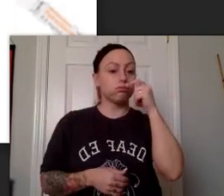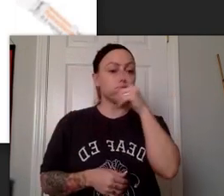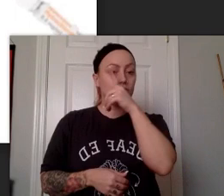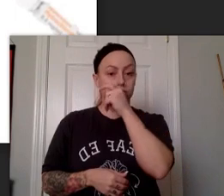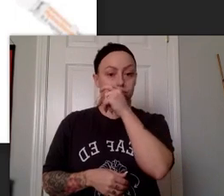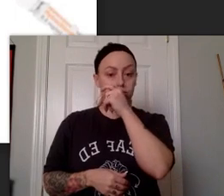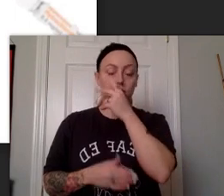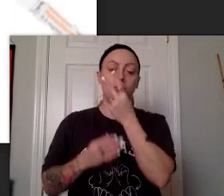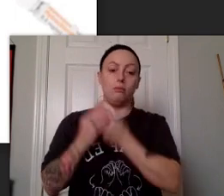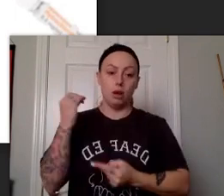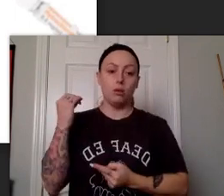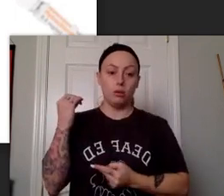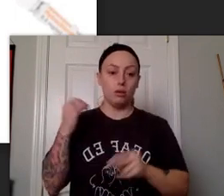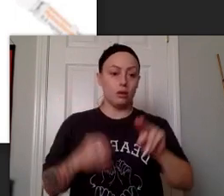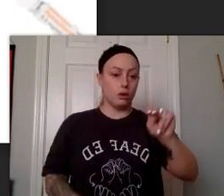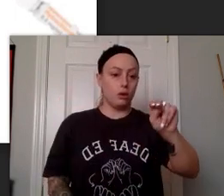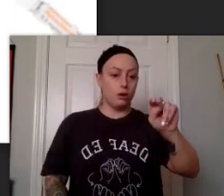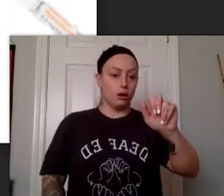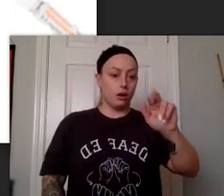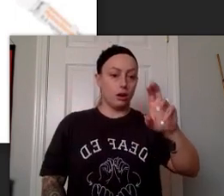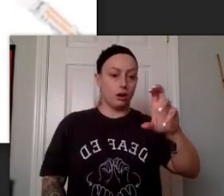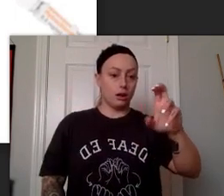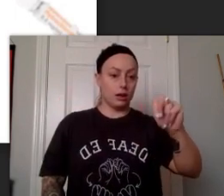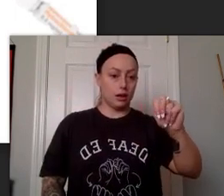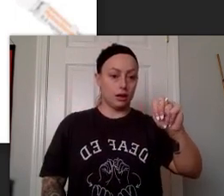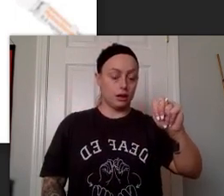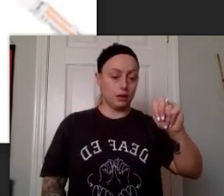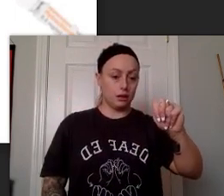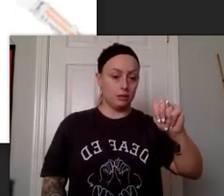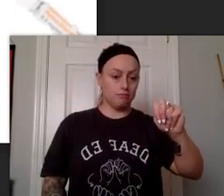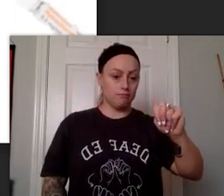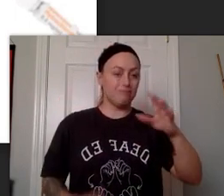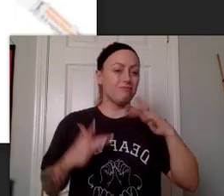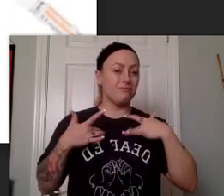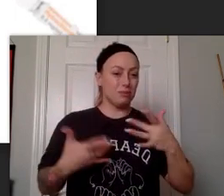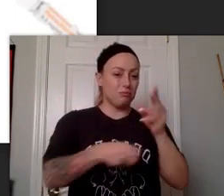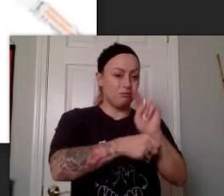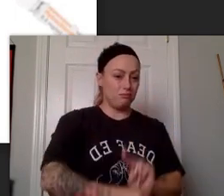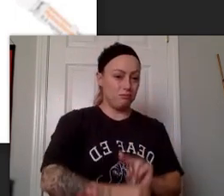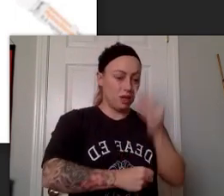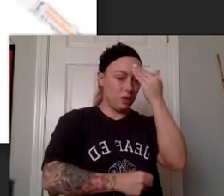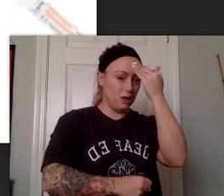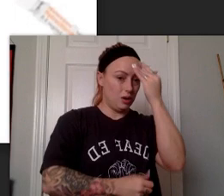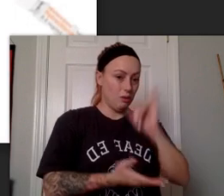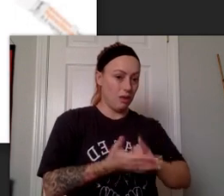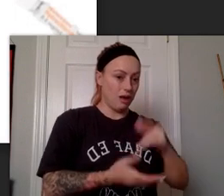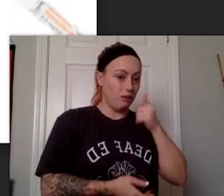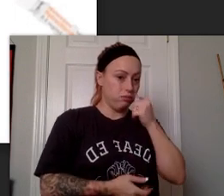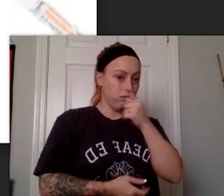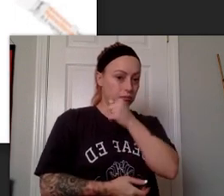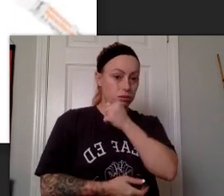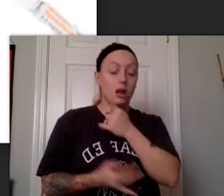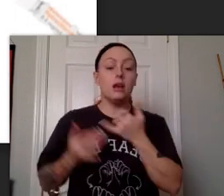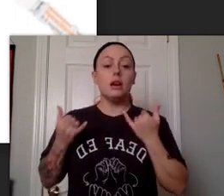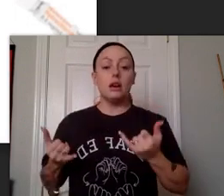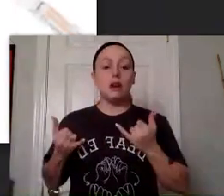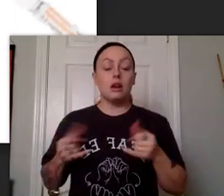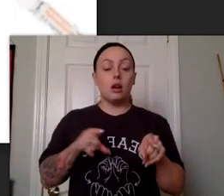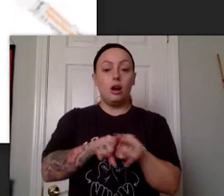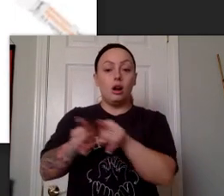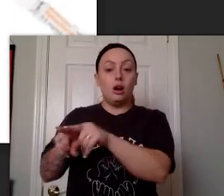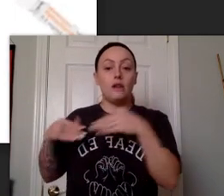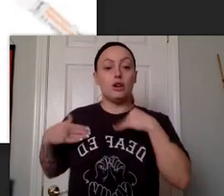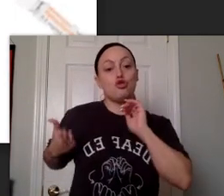sprays. So Narcan is what everyone is most used to, the standard nasal spray. But we now also have this